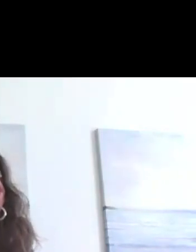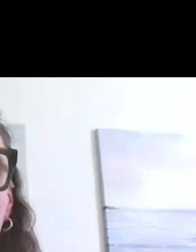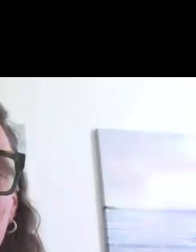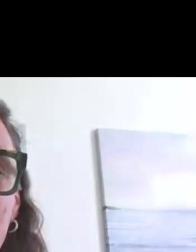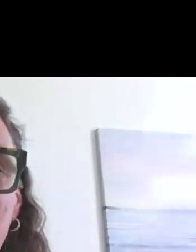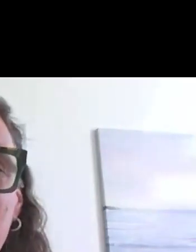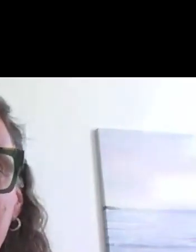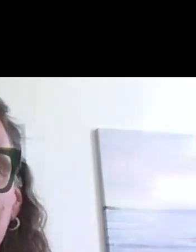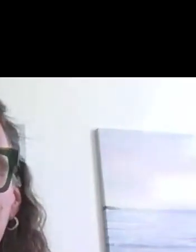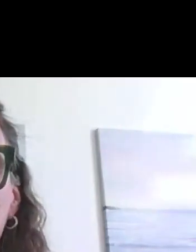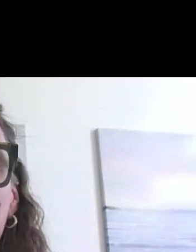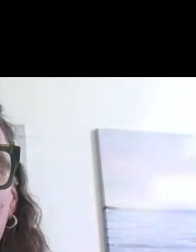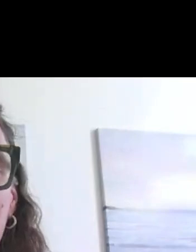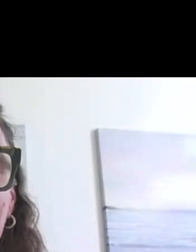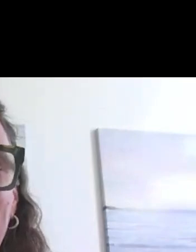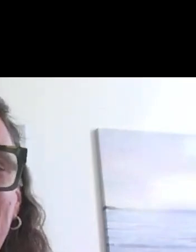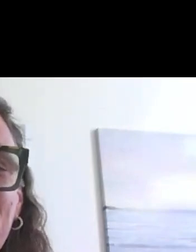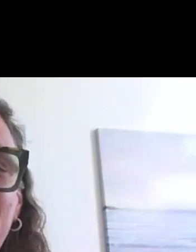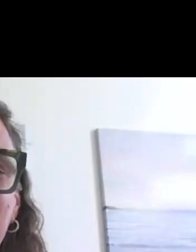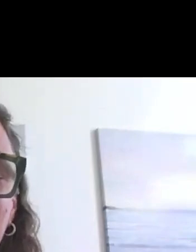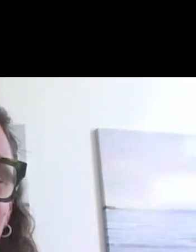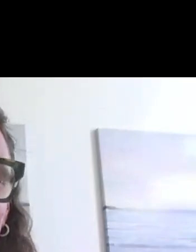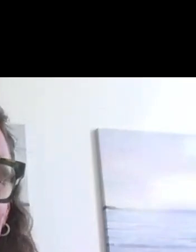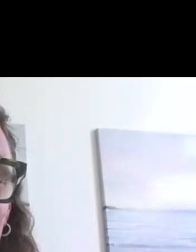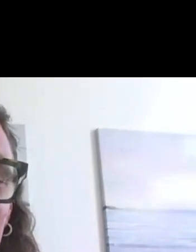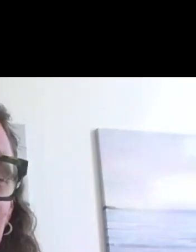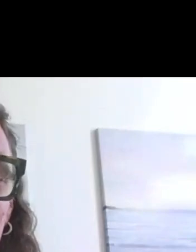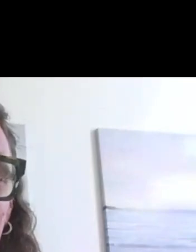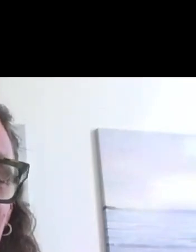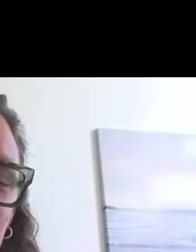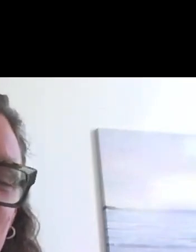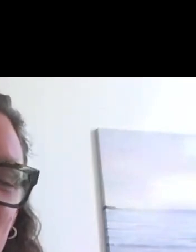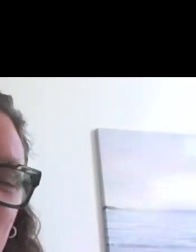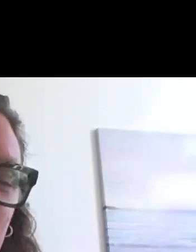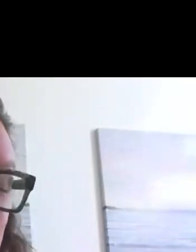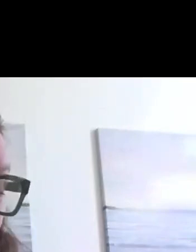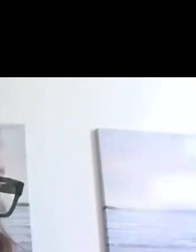the governor and the first partners thanks for all of you. Thank you, Catherine.